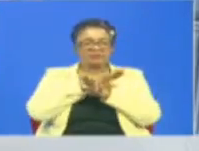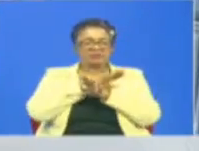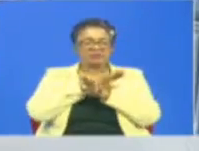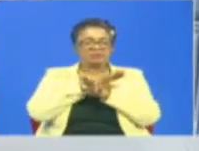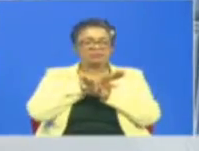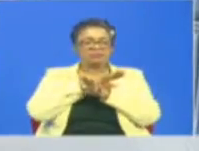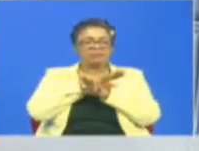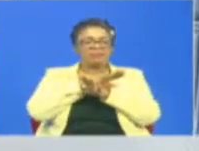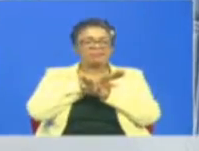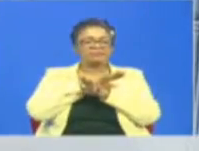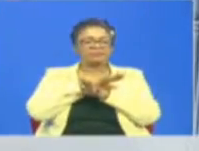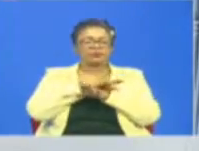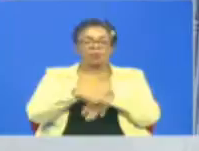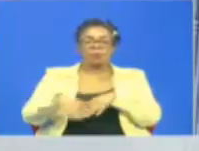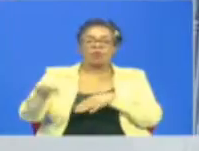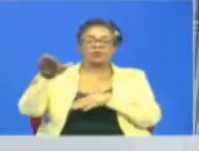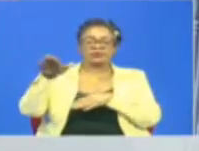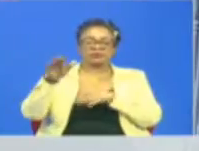kuamkia asubuhi ya Jumatano,